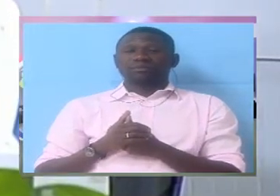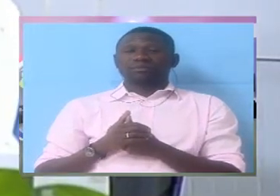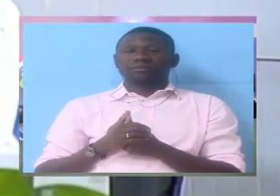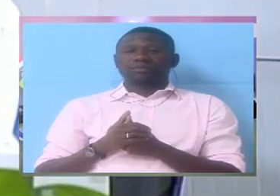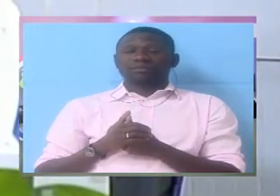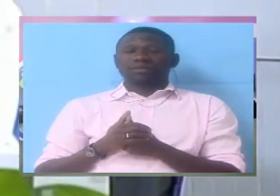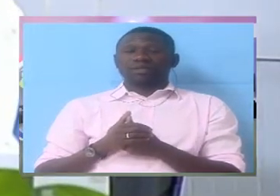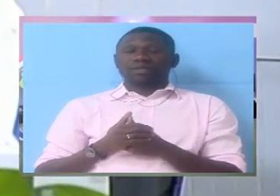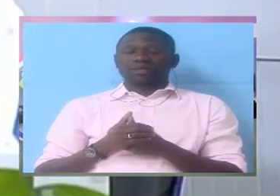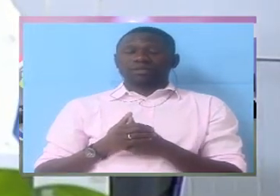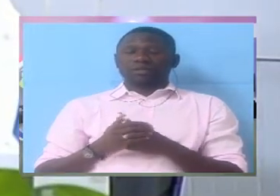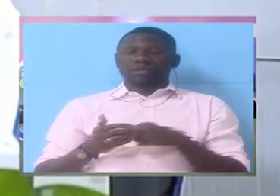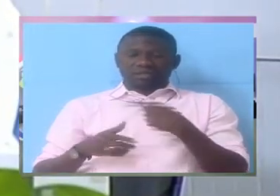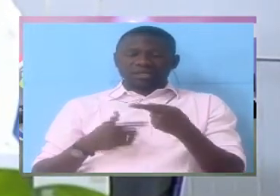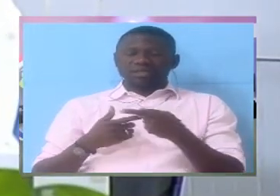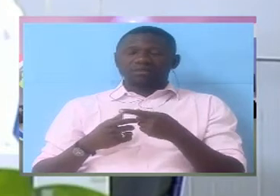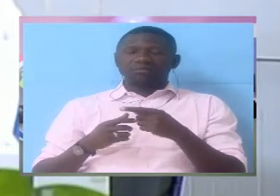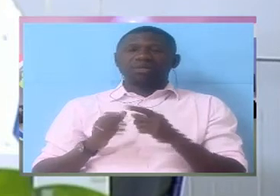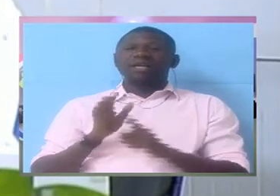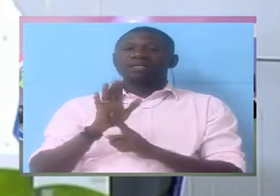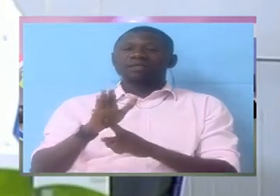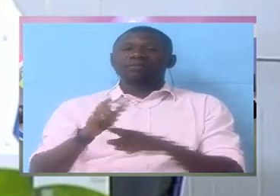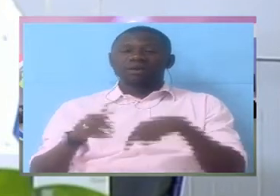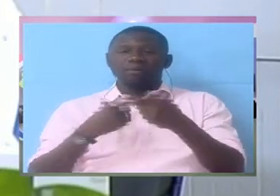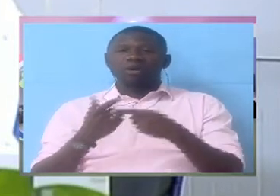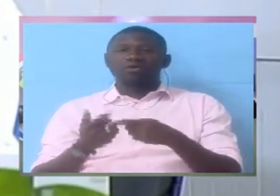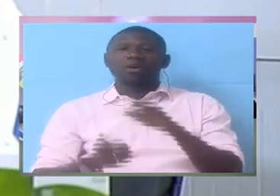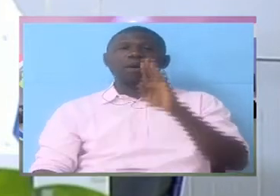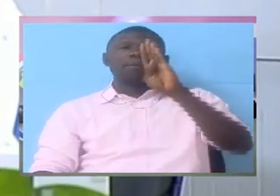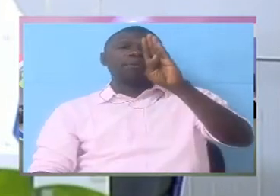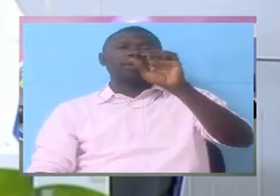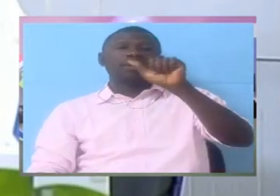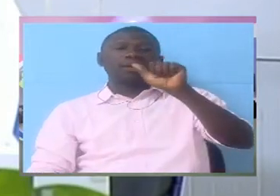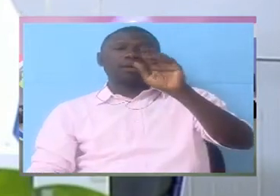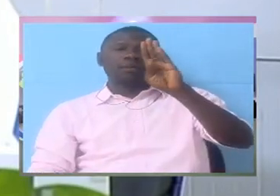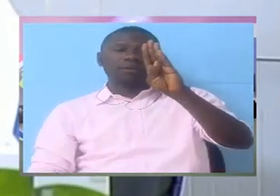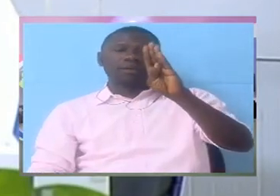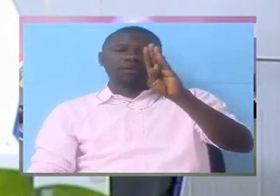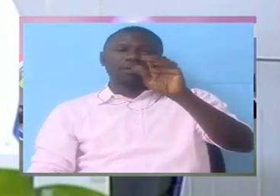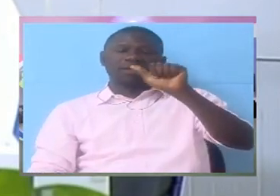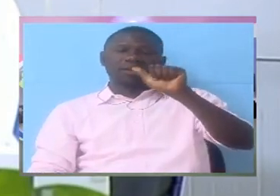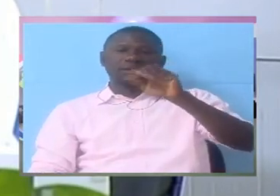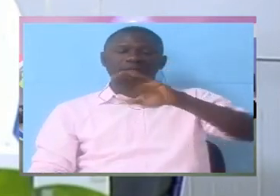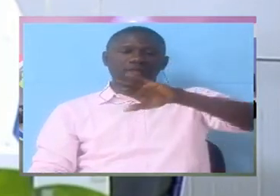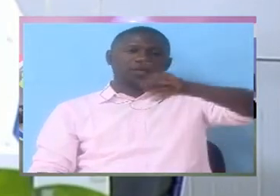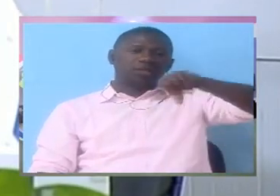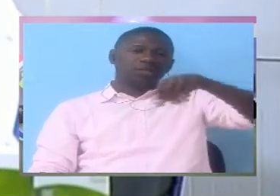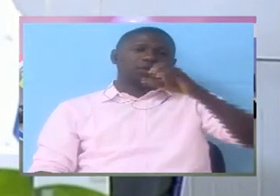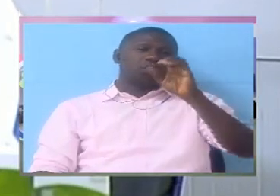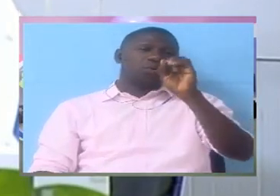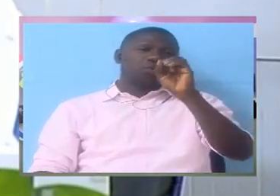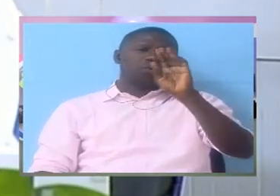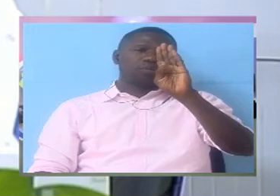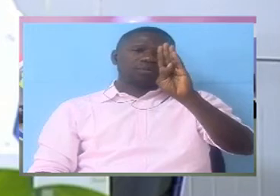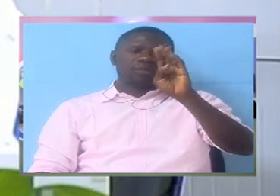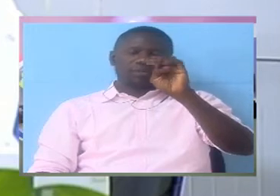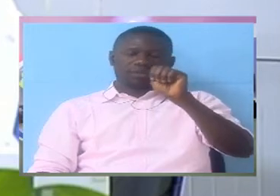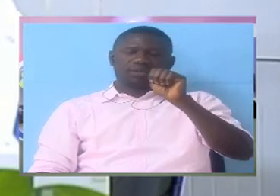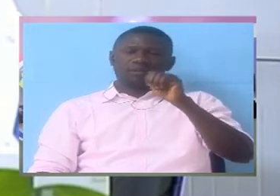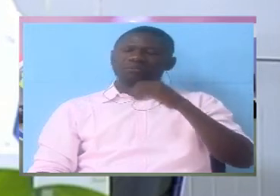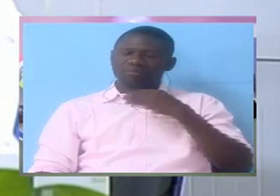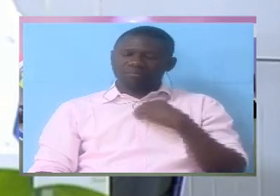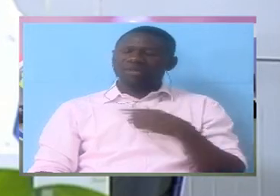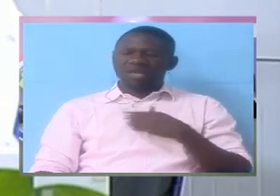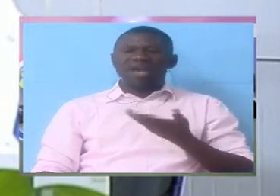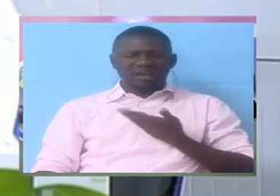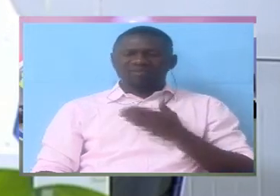in the case of Baba, I was a victim of Baba. Ko Baba la ko. Baba who? Baba Job. Baba Job ala ko nde fangu keta moleti